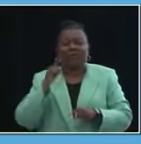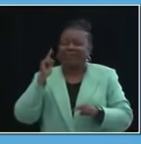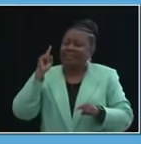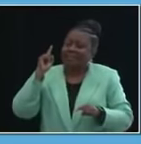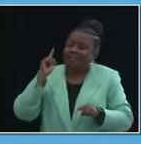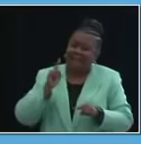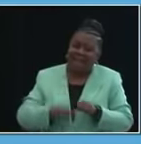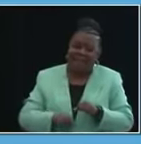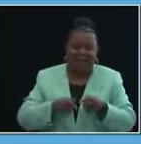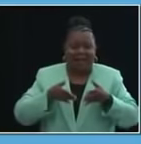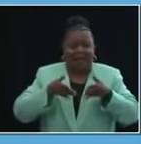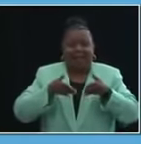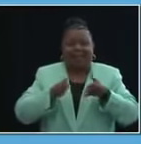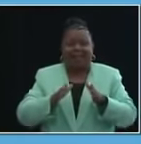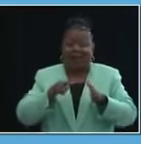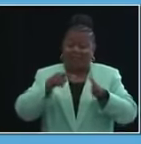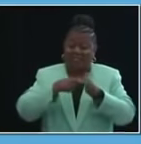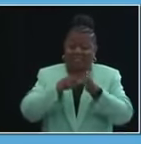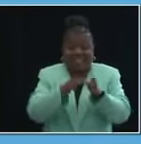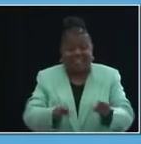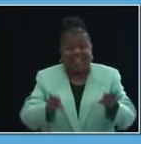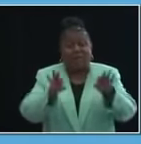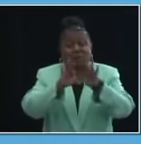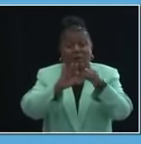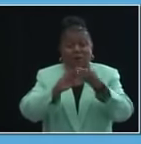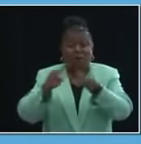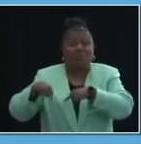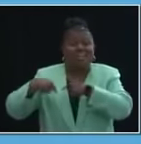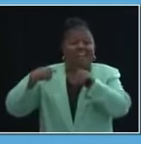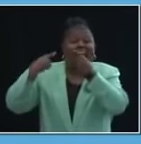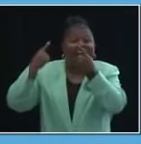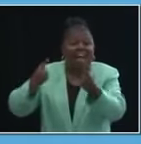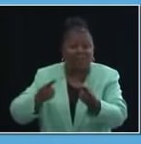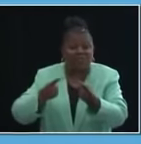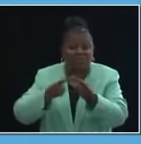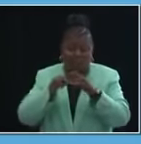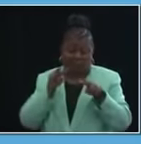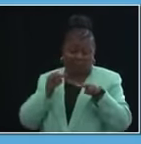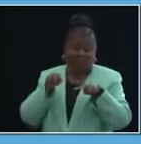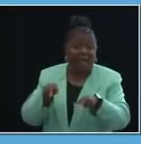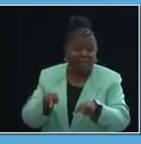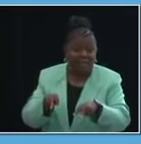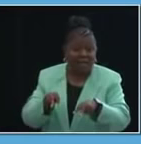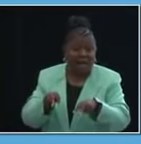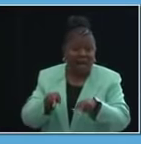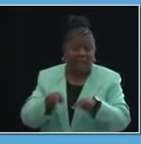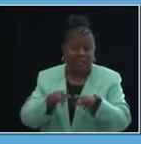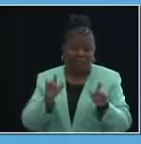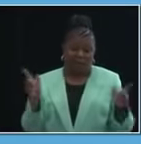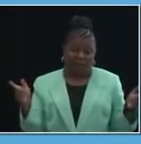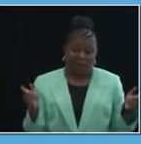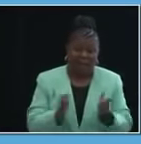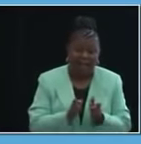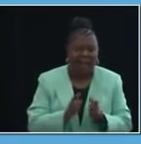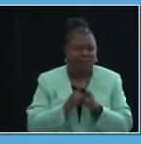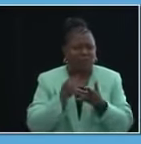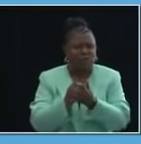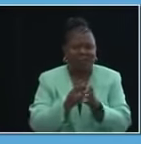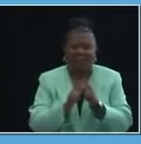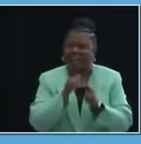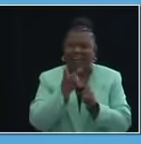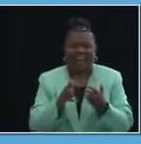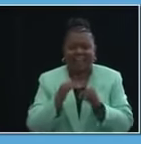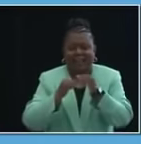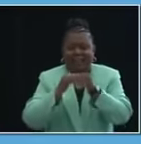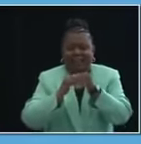cannot allow this important community ever to be demonized, to be marginalized, and to be treated as